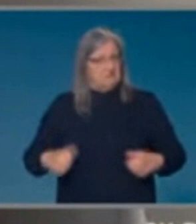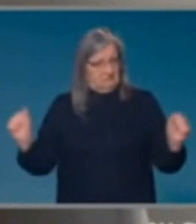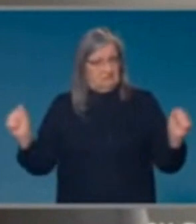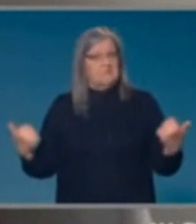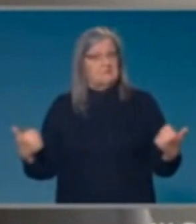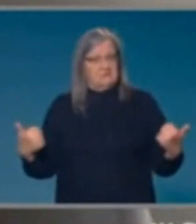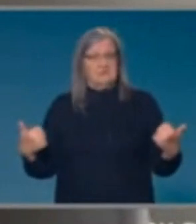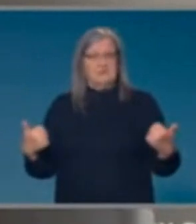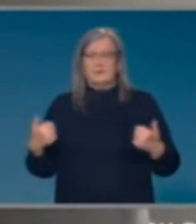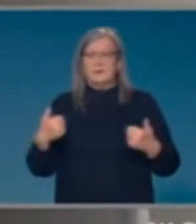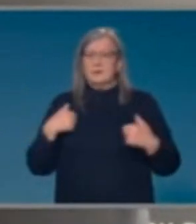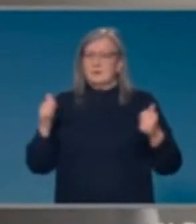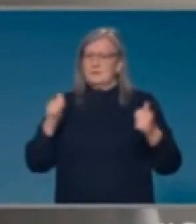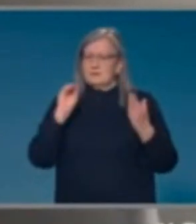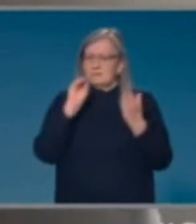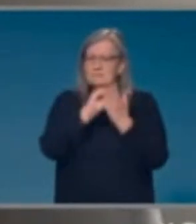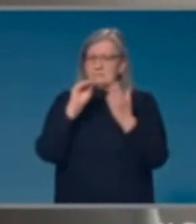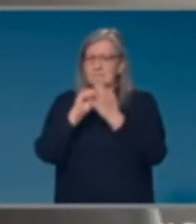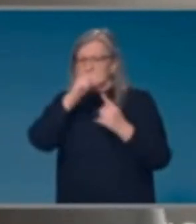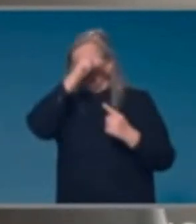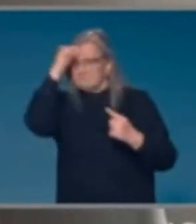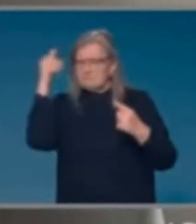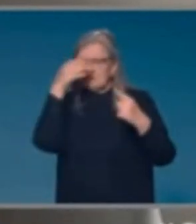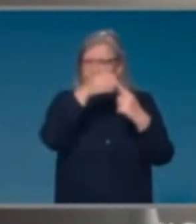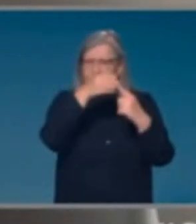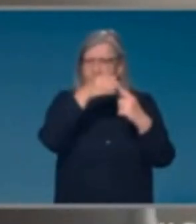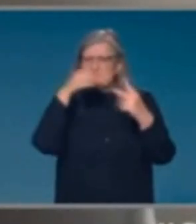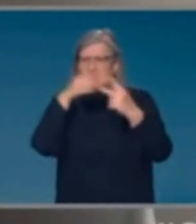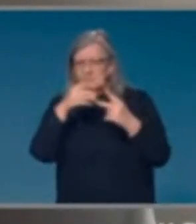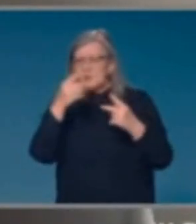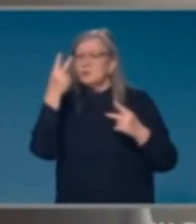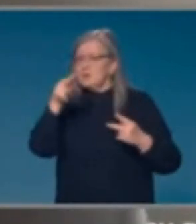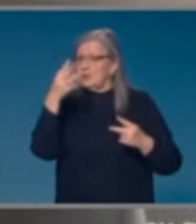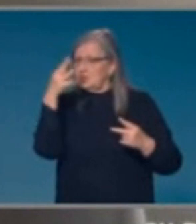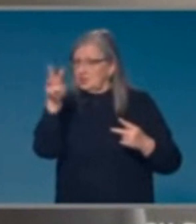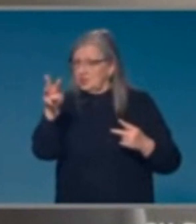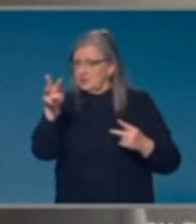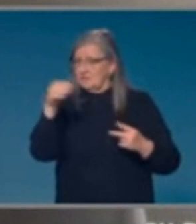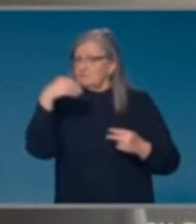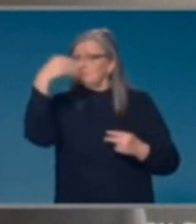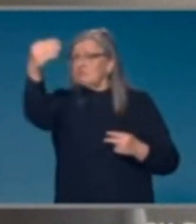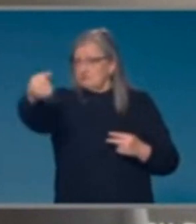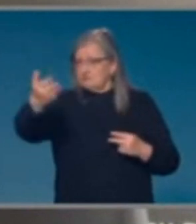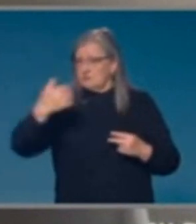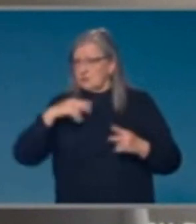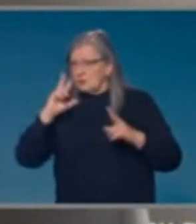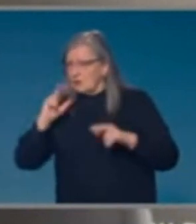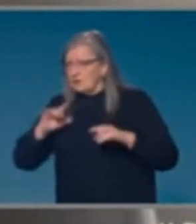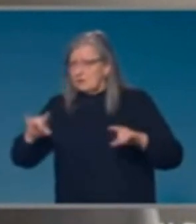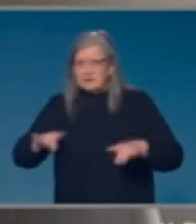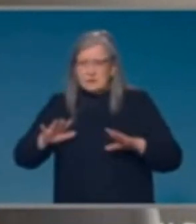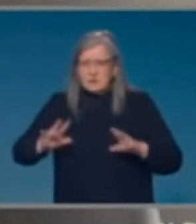for 2030. It happened to be the custodian of the Environment Minister's role at that time,